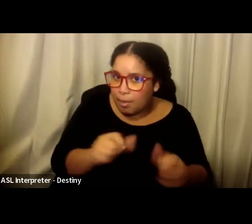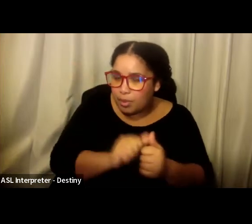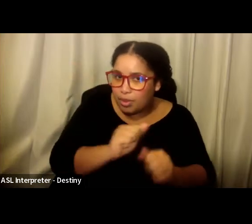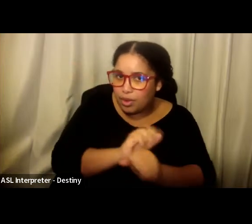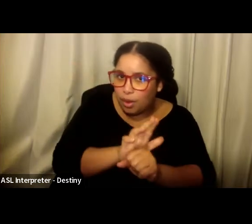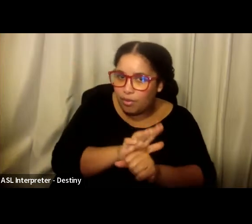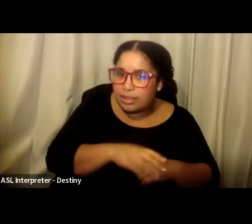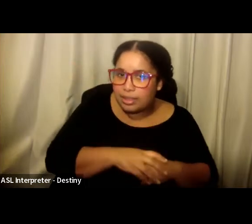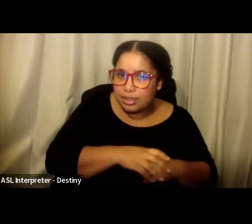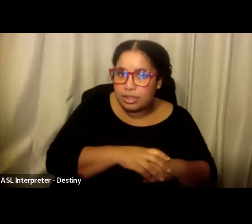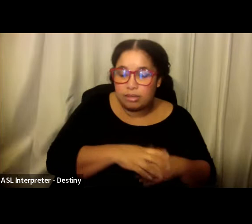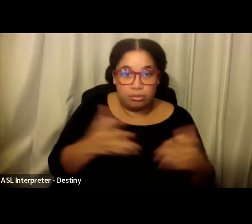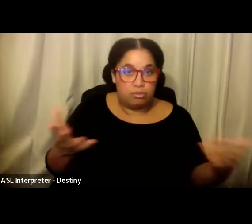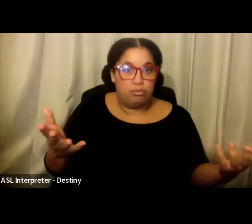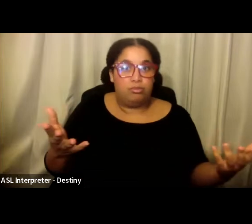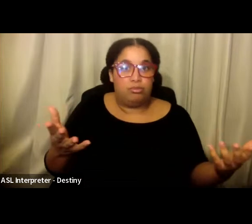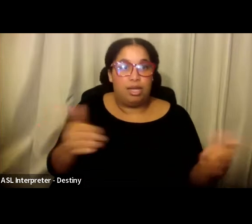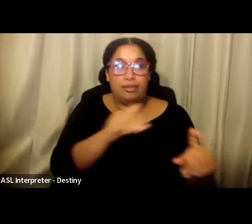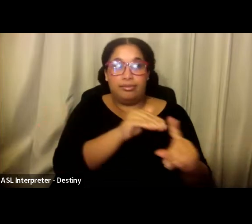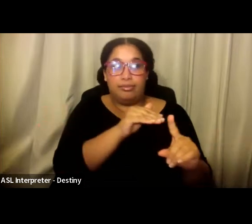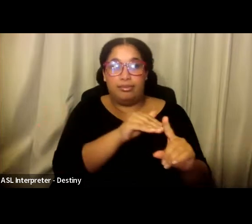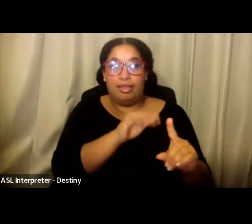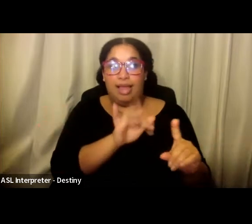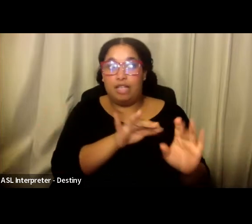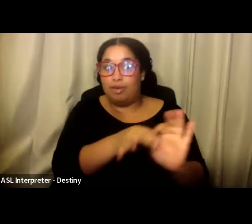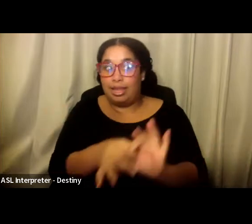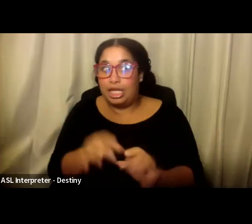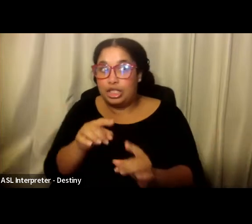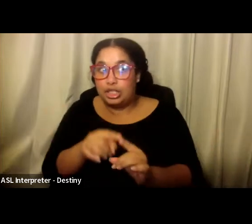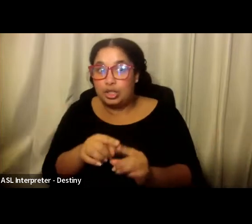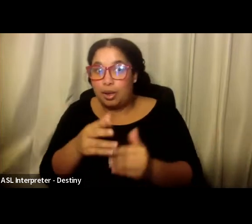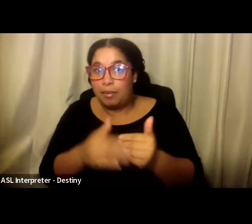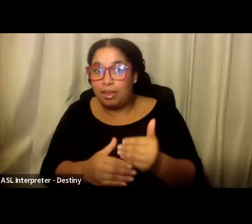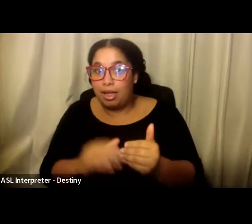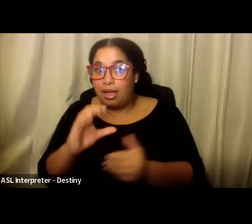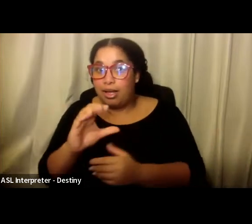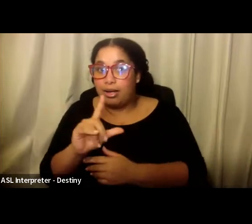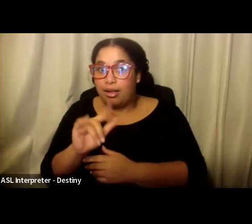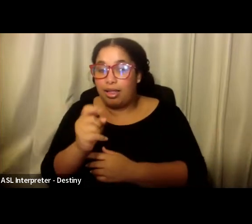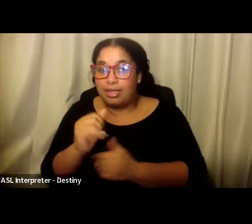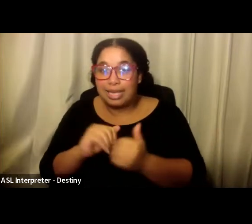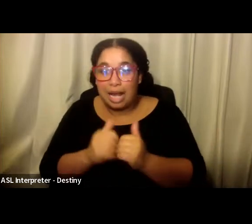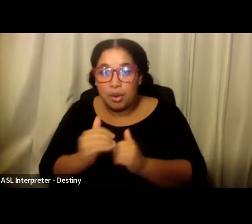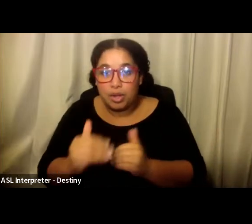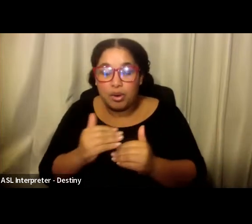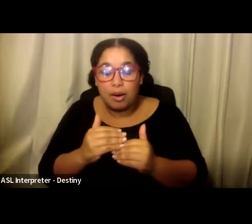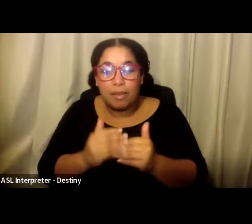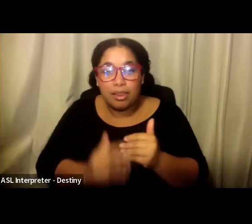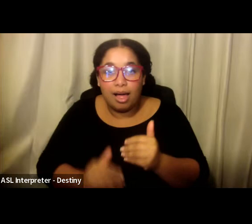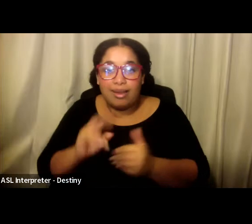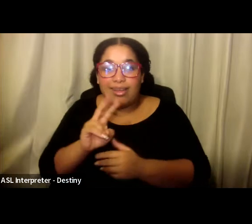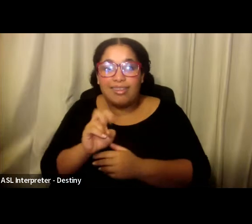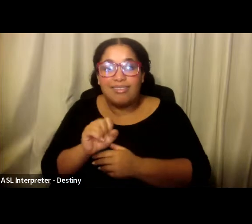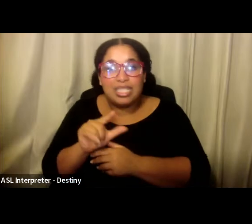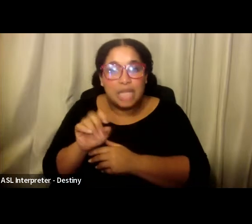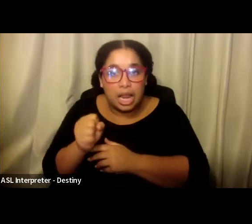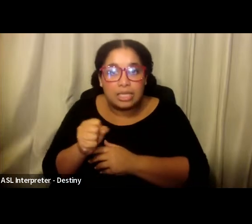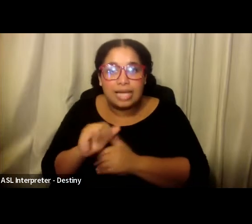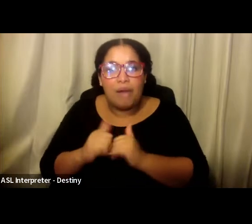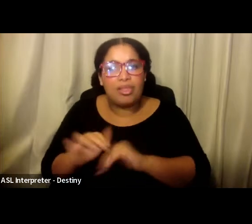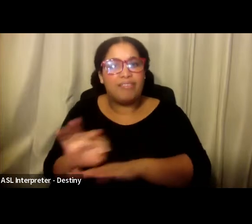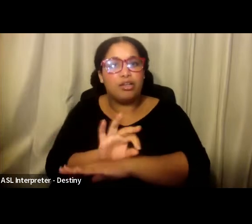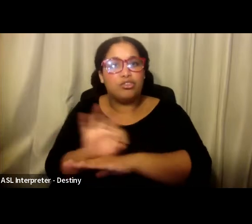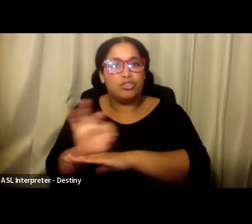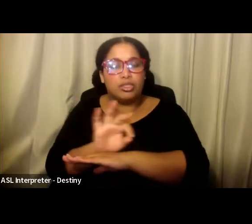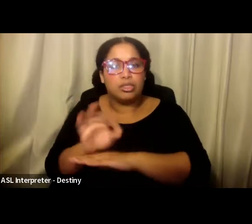Right. That, you know, I just remind people, like, that's related to blood clots and to the way that your blood vessels function.